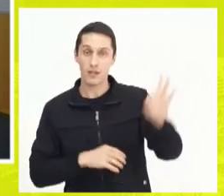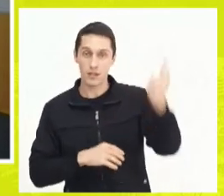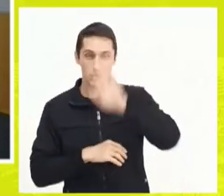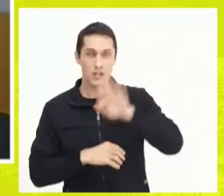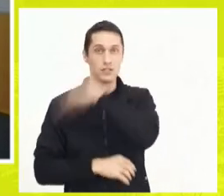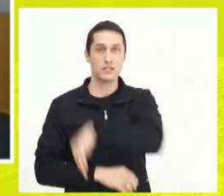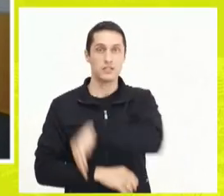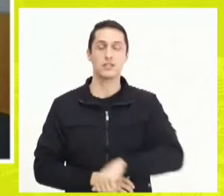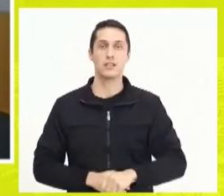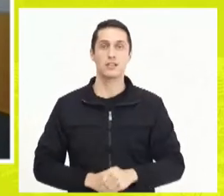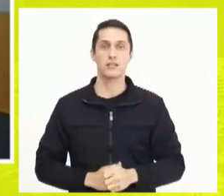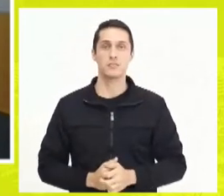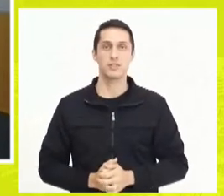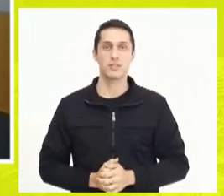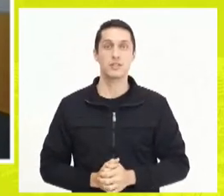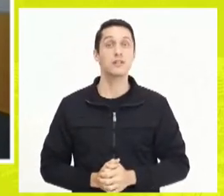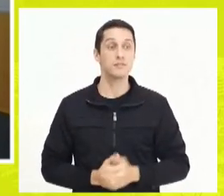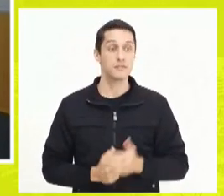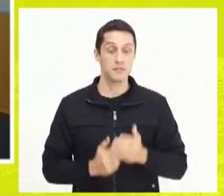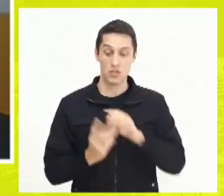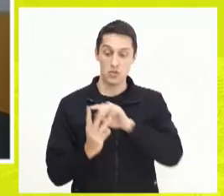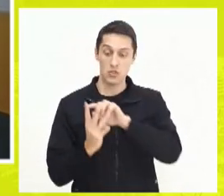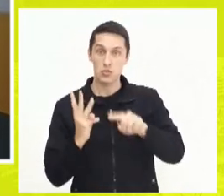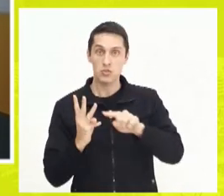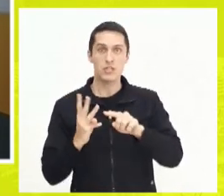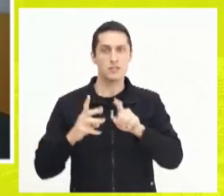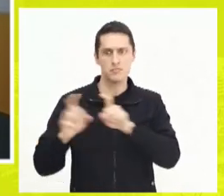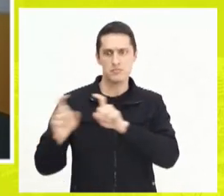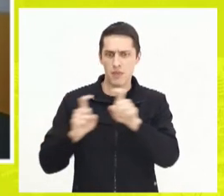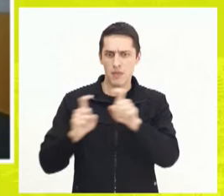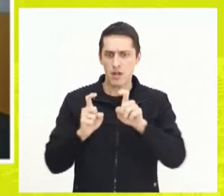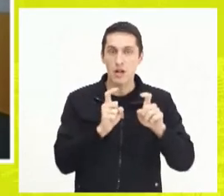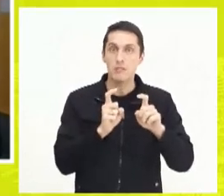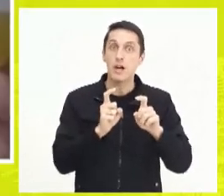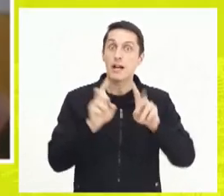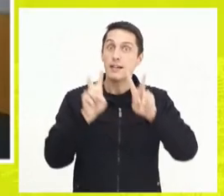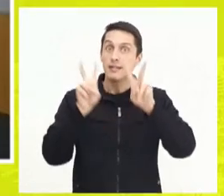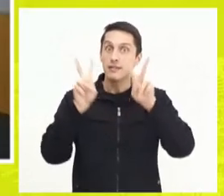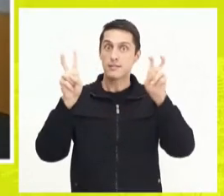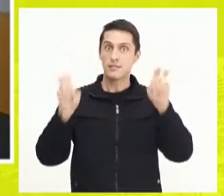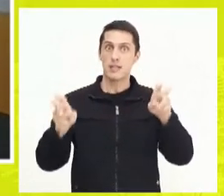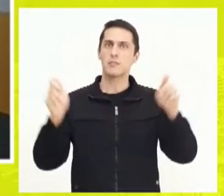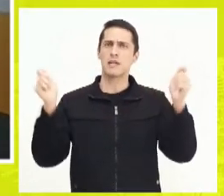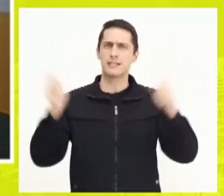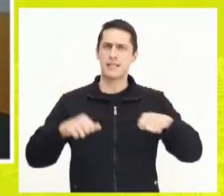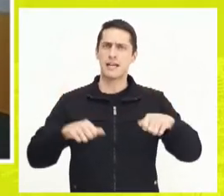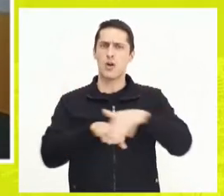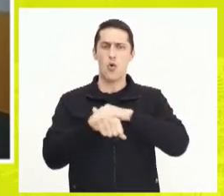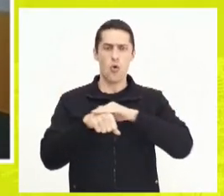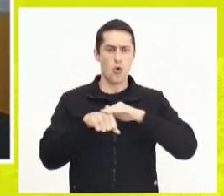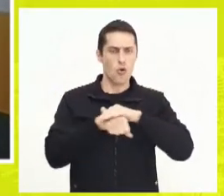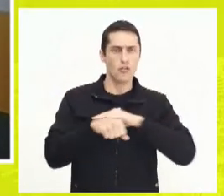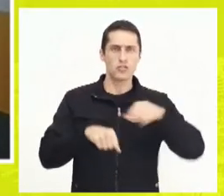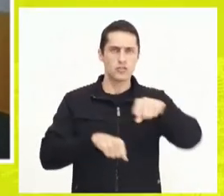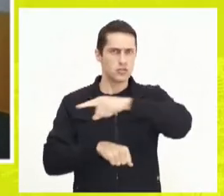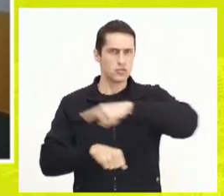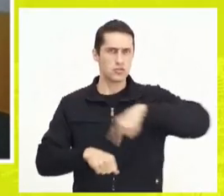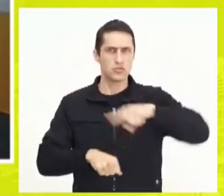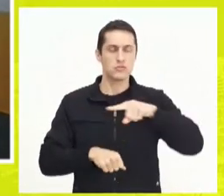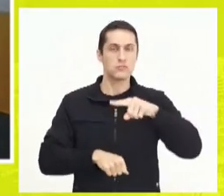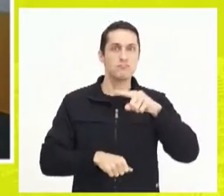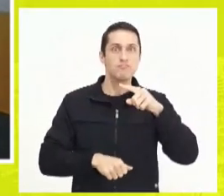to elementary school high school and so on because we need to really